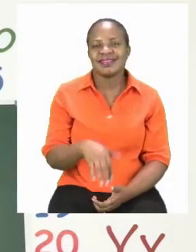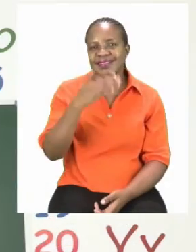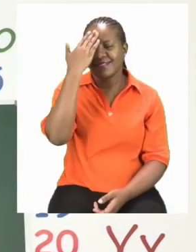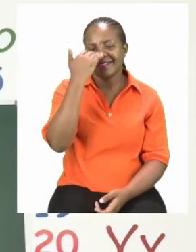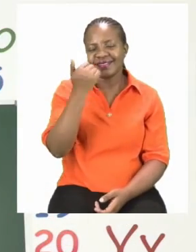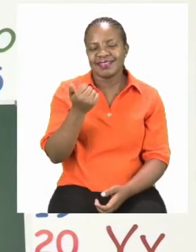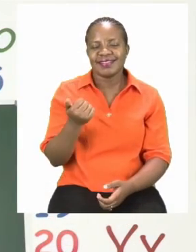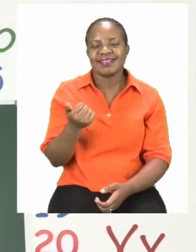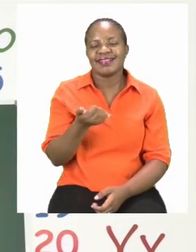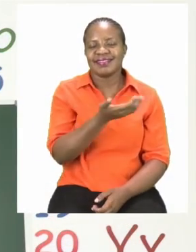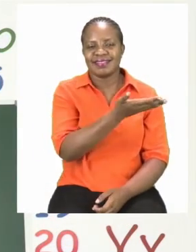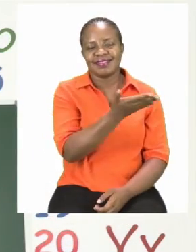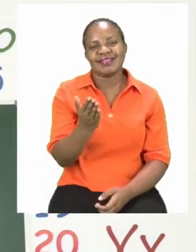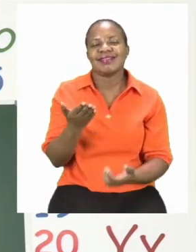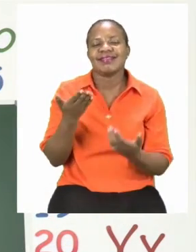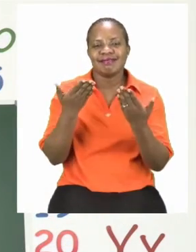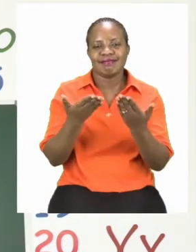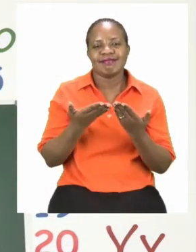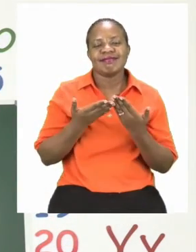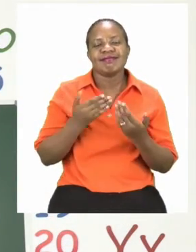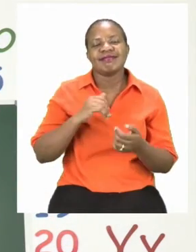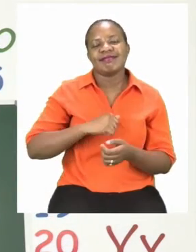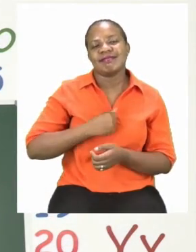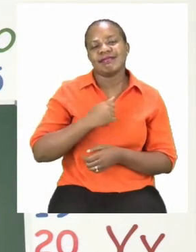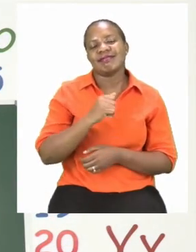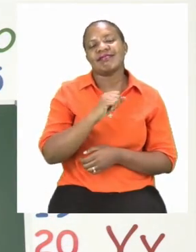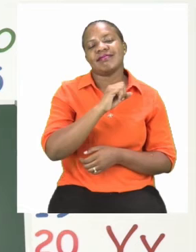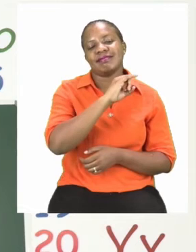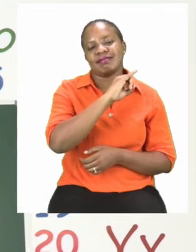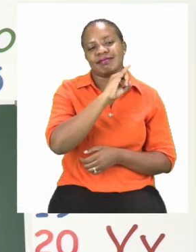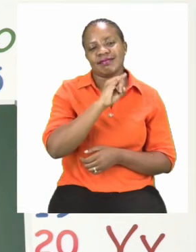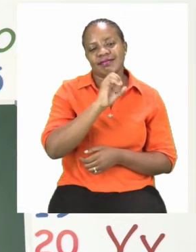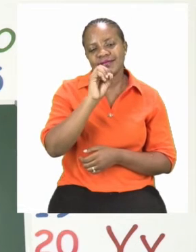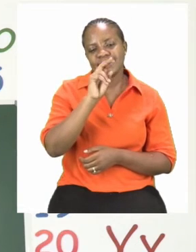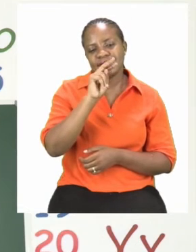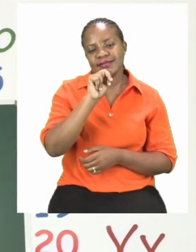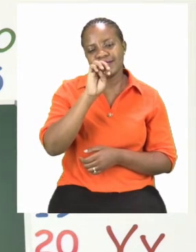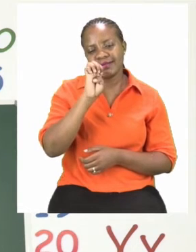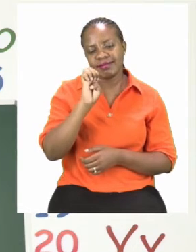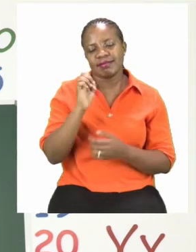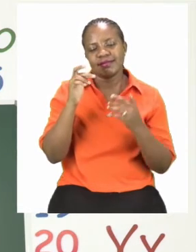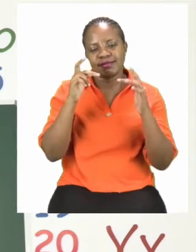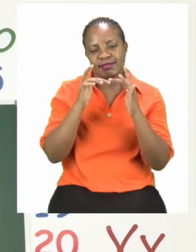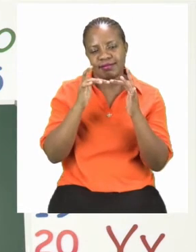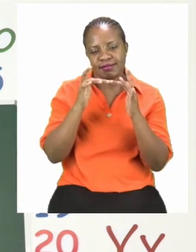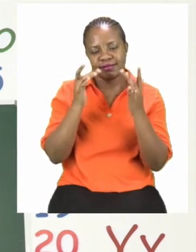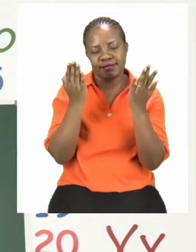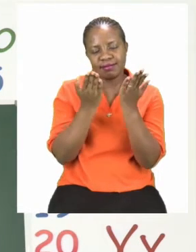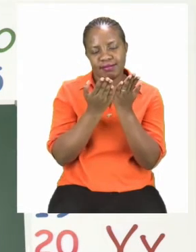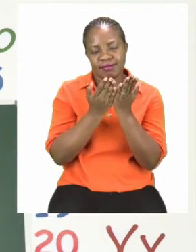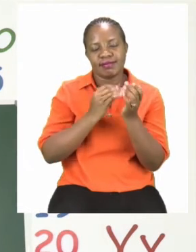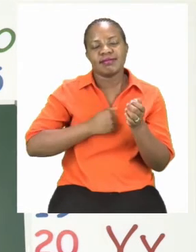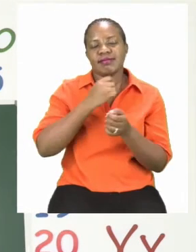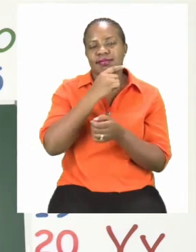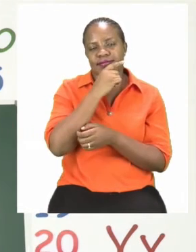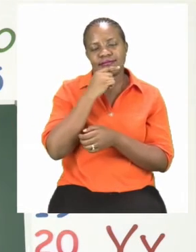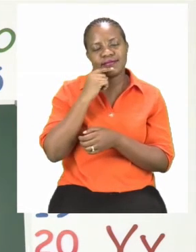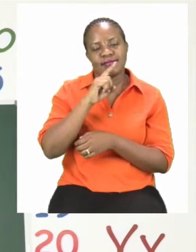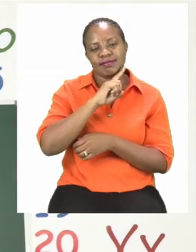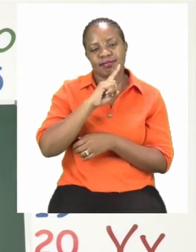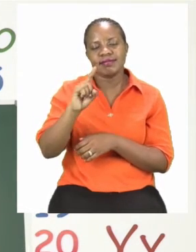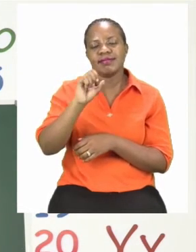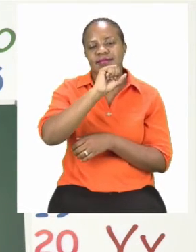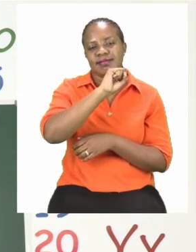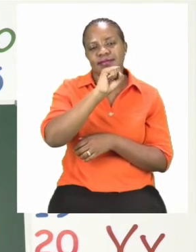Hello everyone and welcome to My Zone Online School. My name is Teacher Mutsa and thank you so much